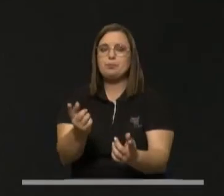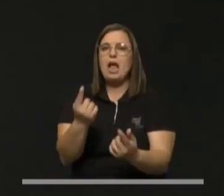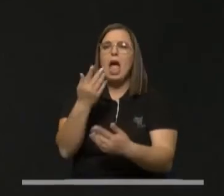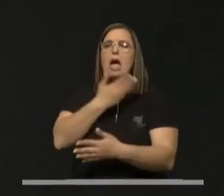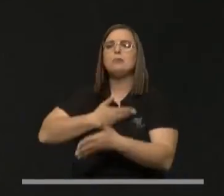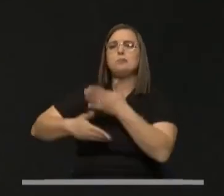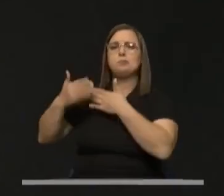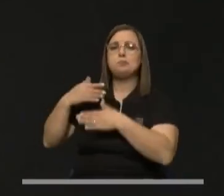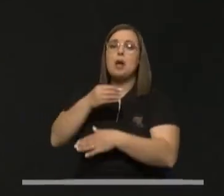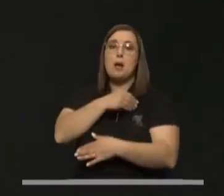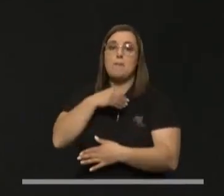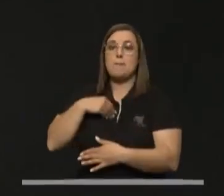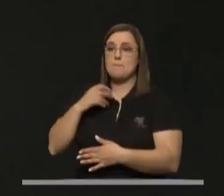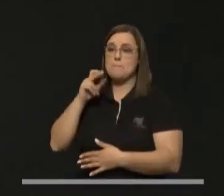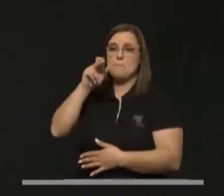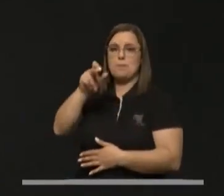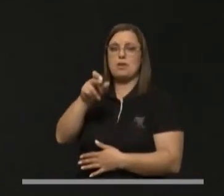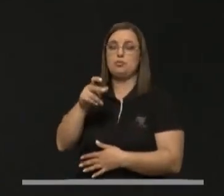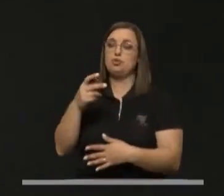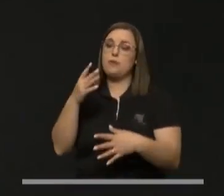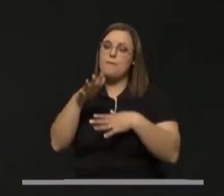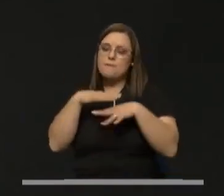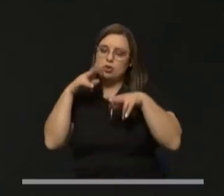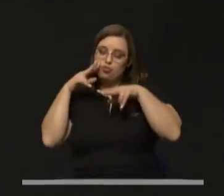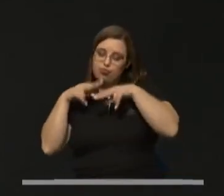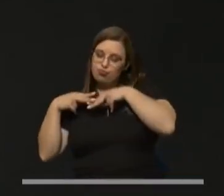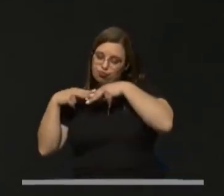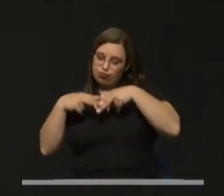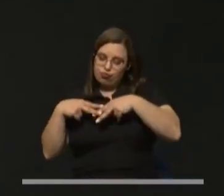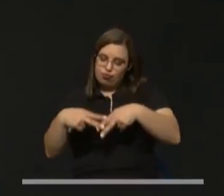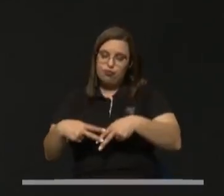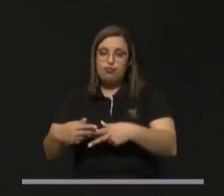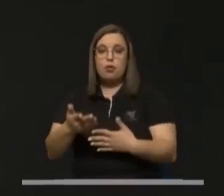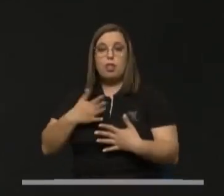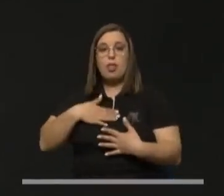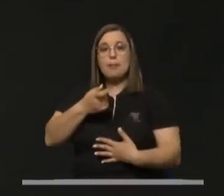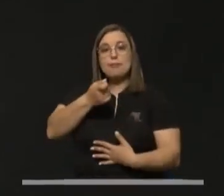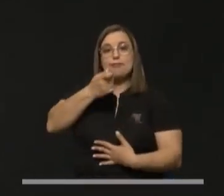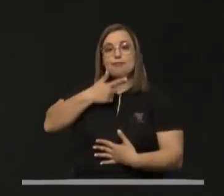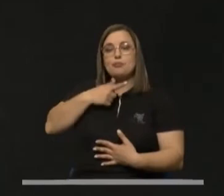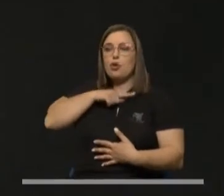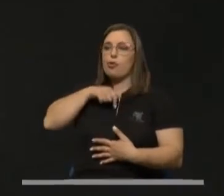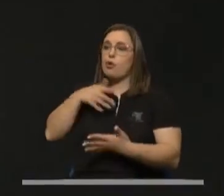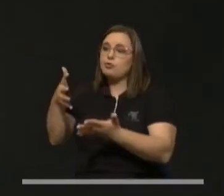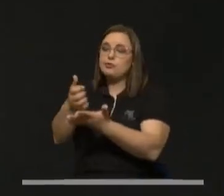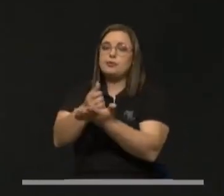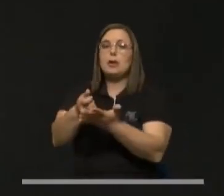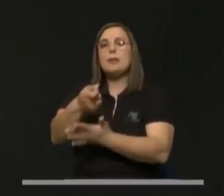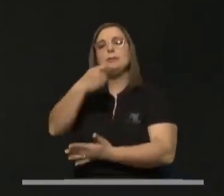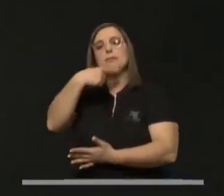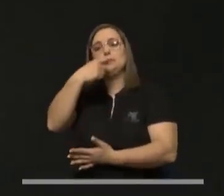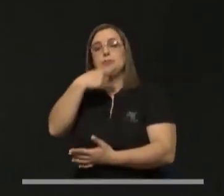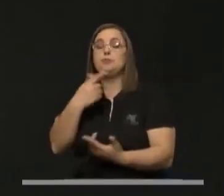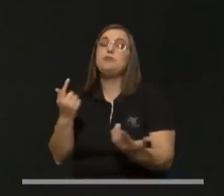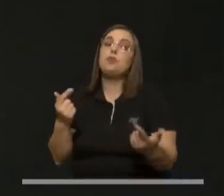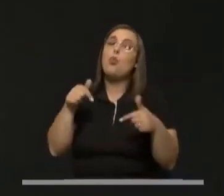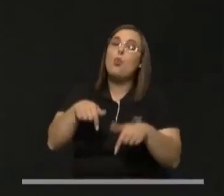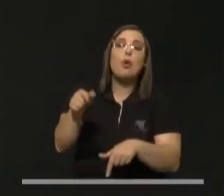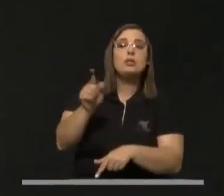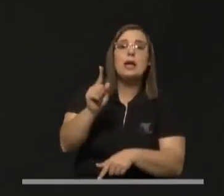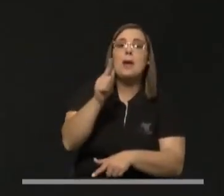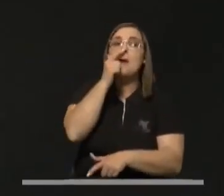politics, though. In the past, we'd go to the doctor would make a diagnosis, he prescribed medication, we'd go to the